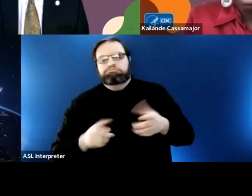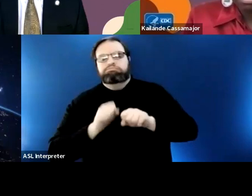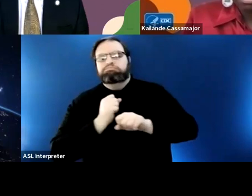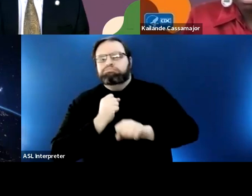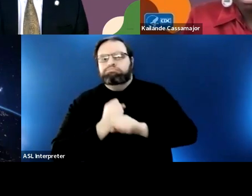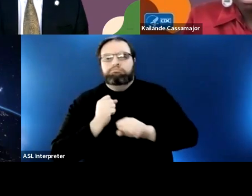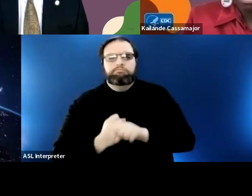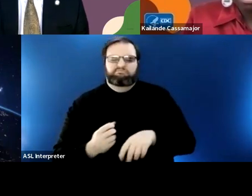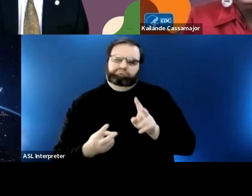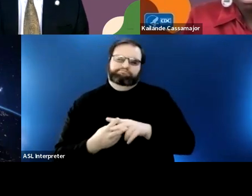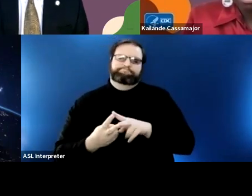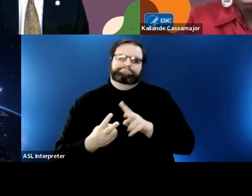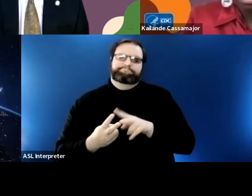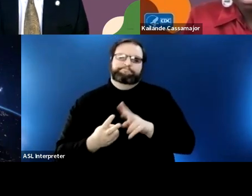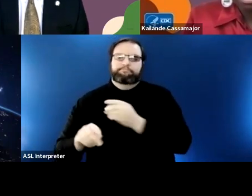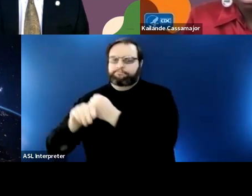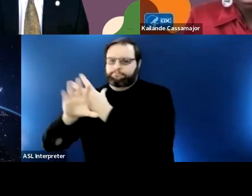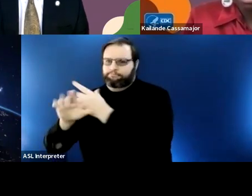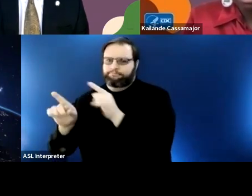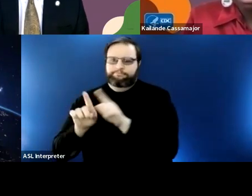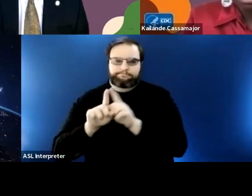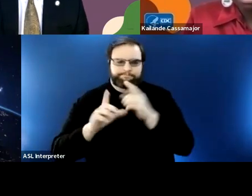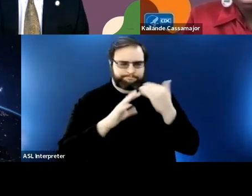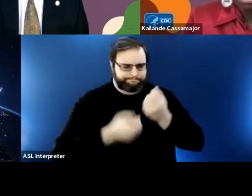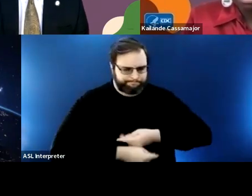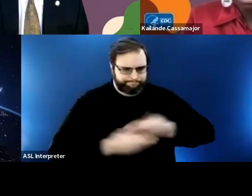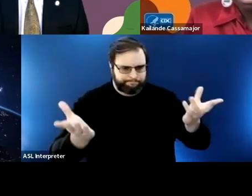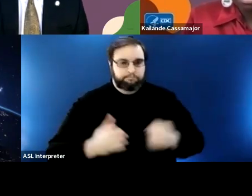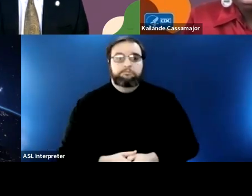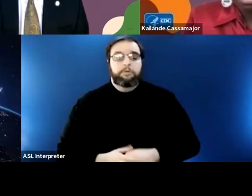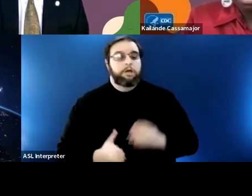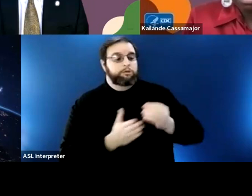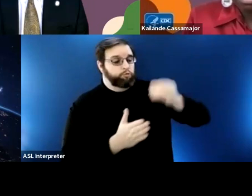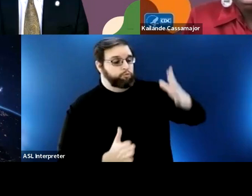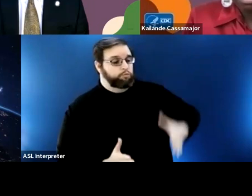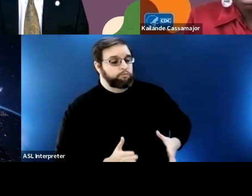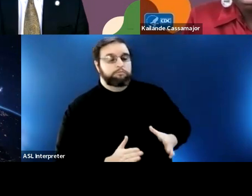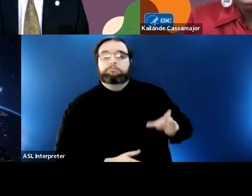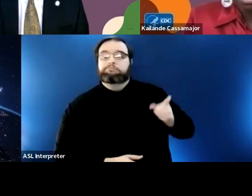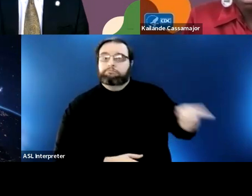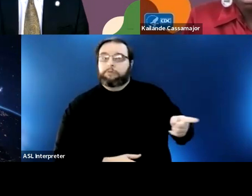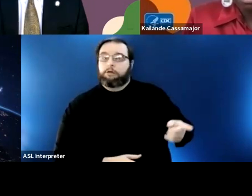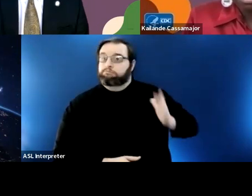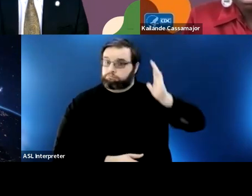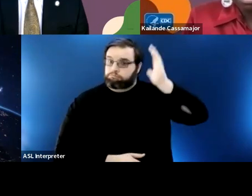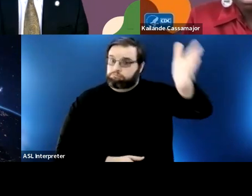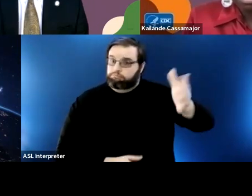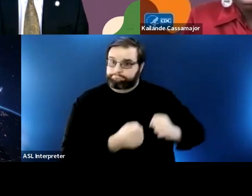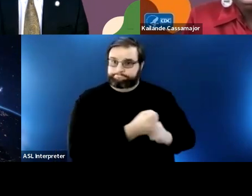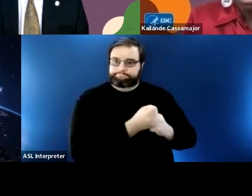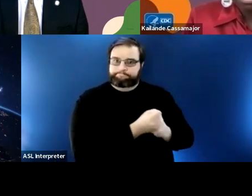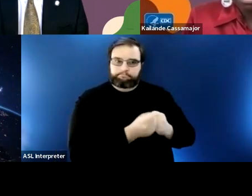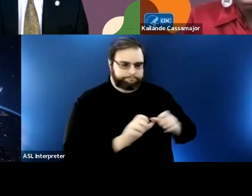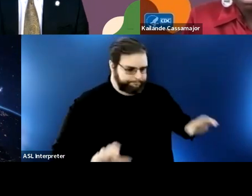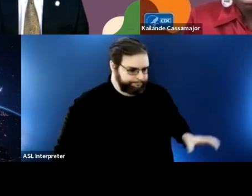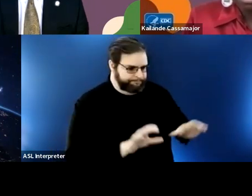things. But yes, students at our HBCUs are our future's resource in this area, and we should be cultivating this